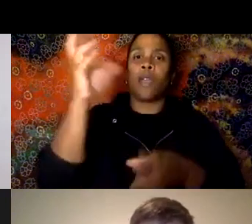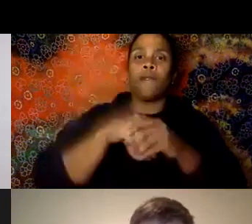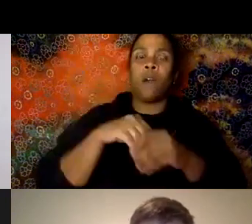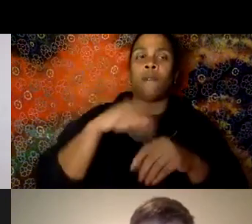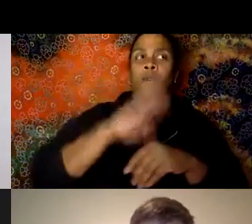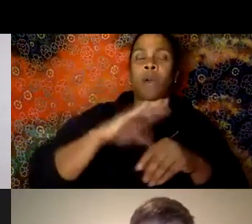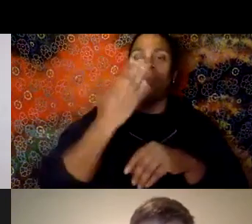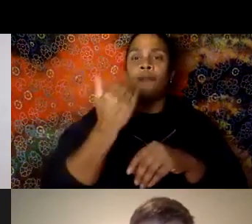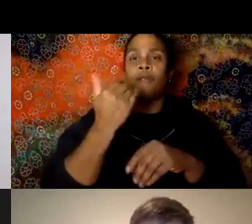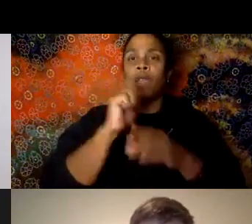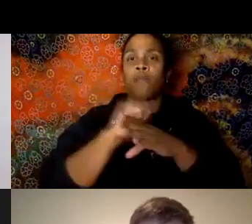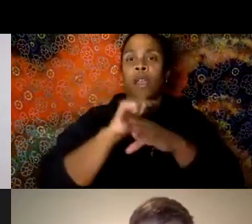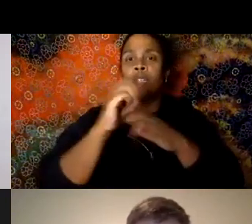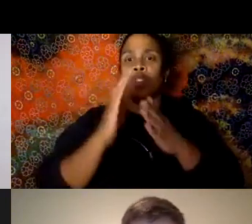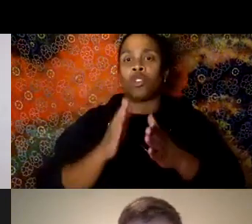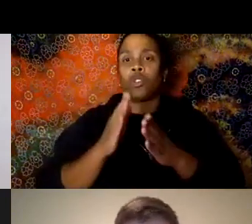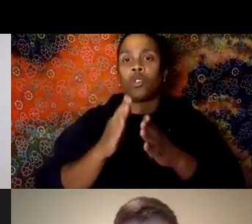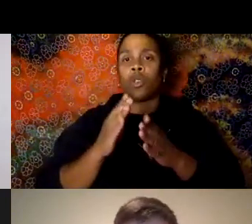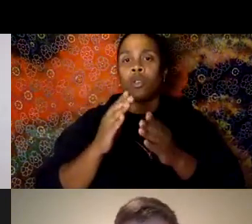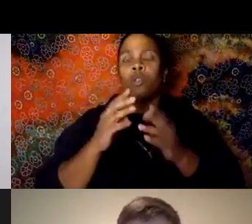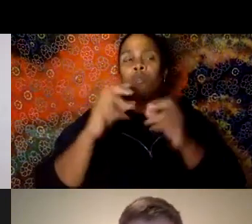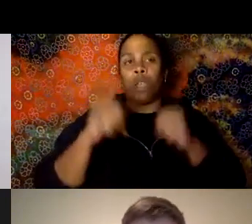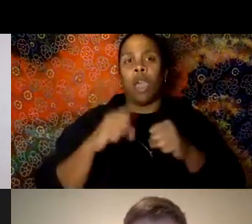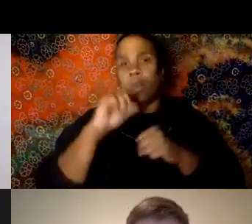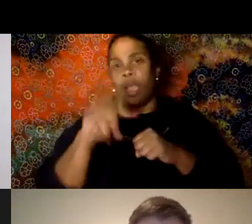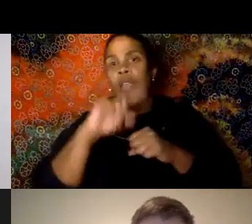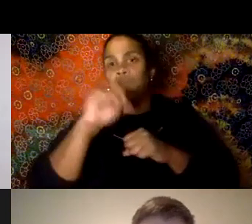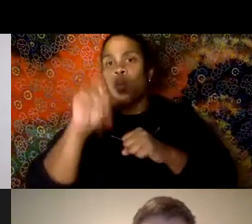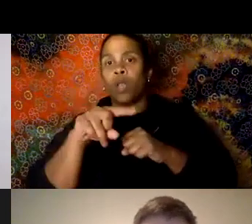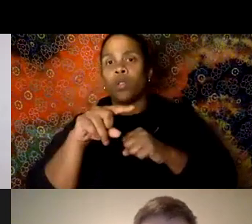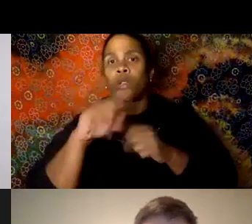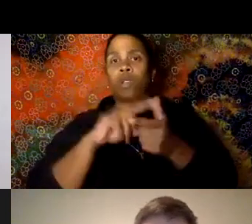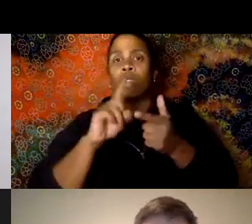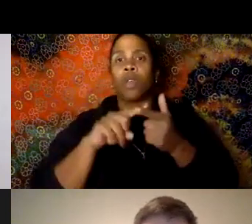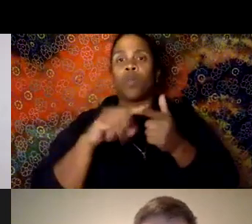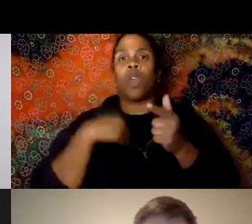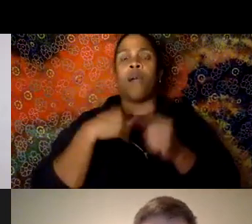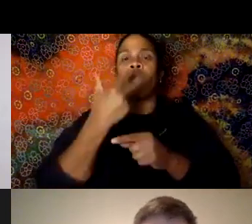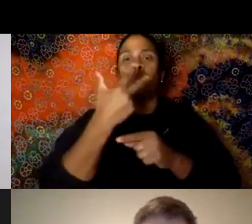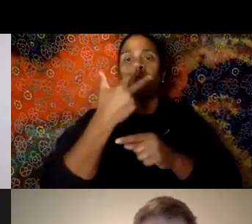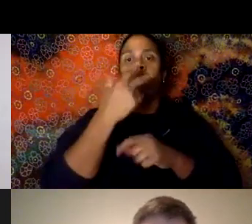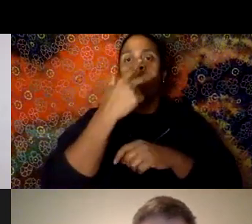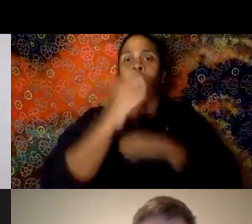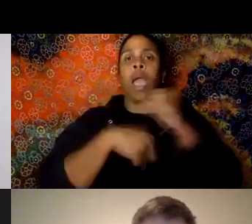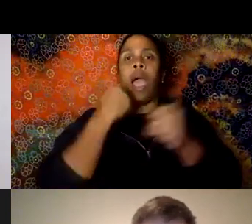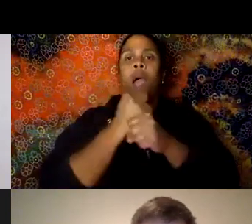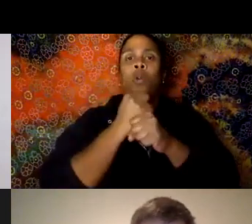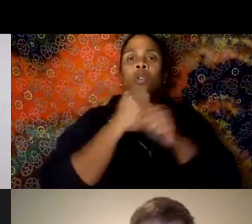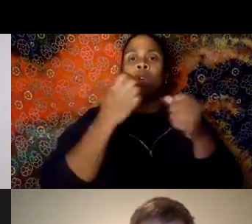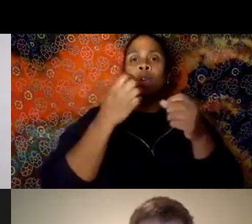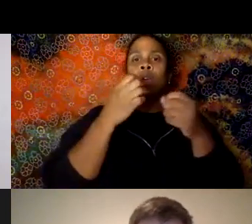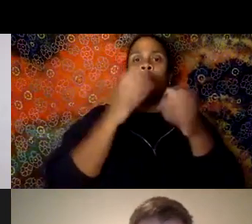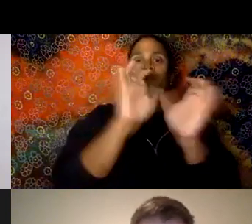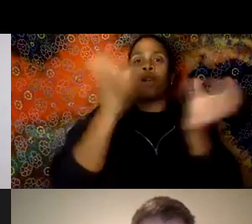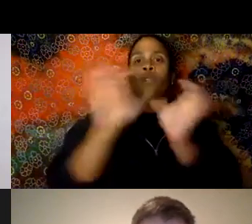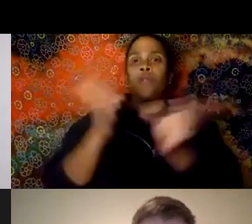and we do answer a few questions from the audience as a sample for you. And then we have 3 hours where the practitioners are all in different breakout rooms. We're all giving